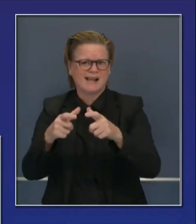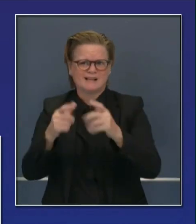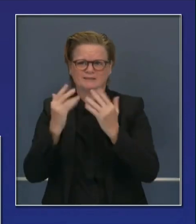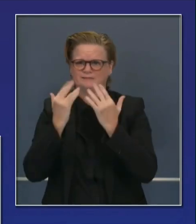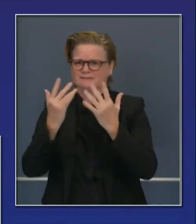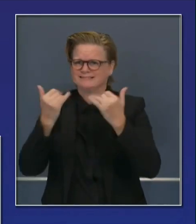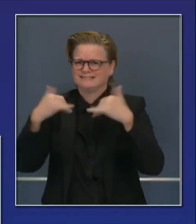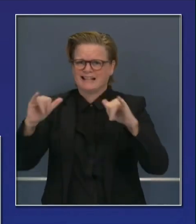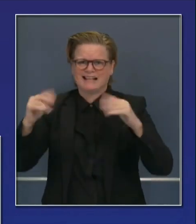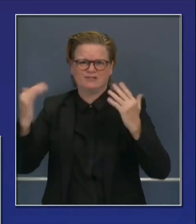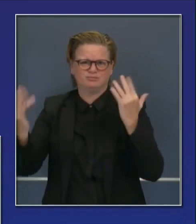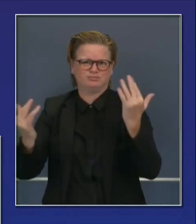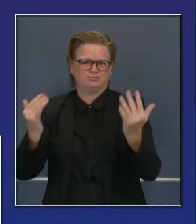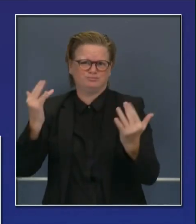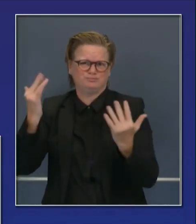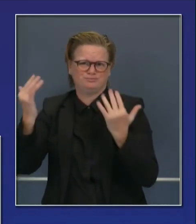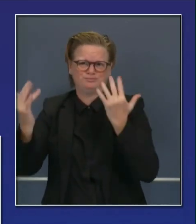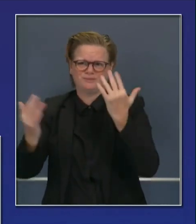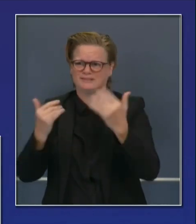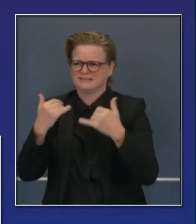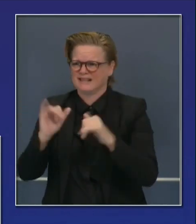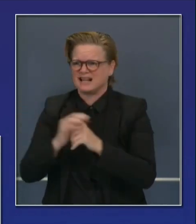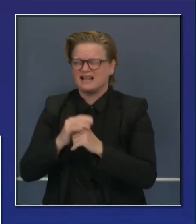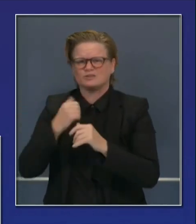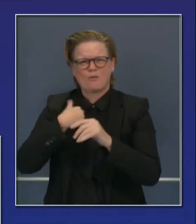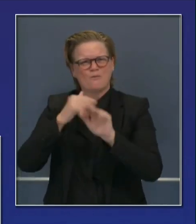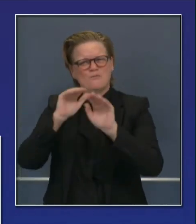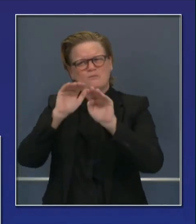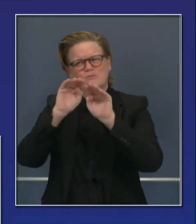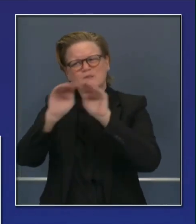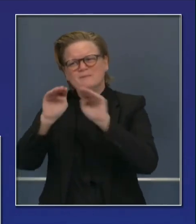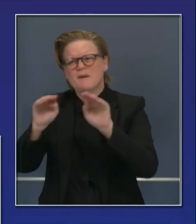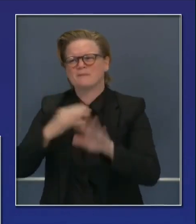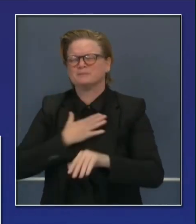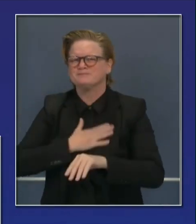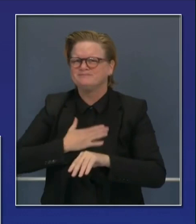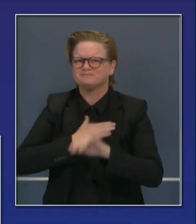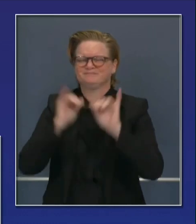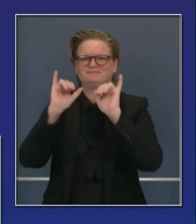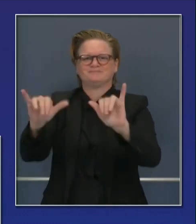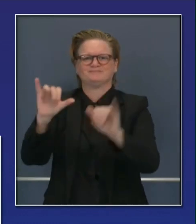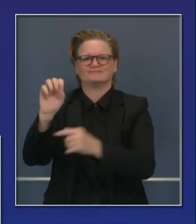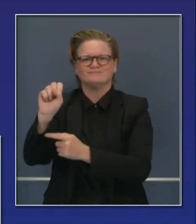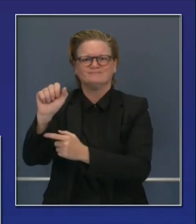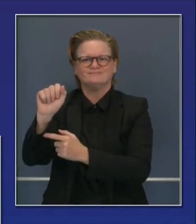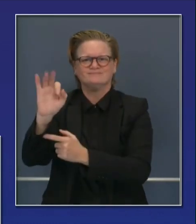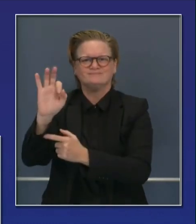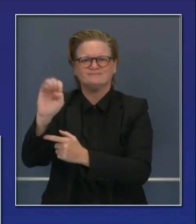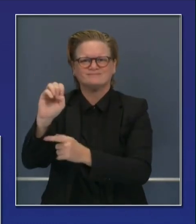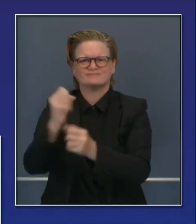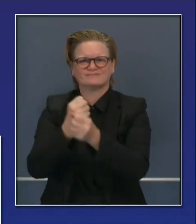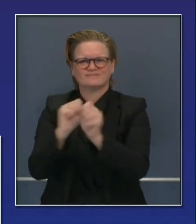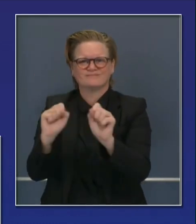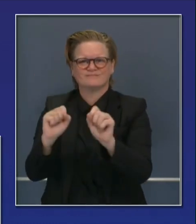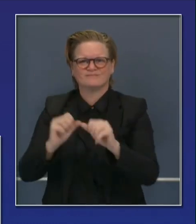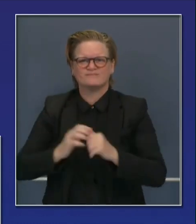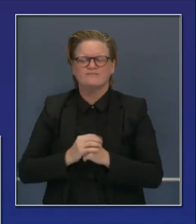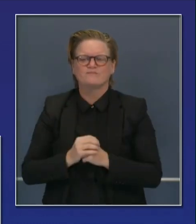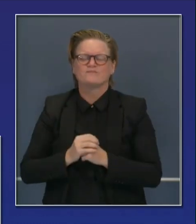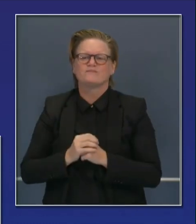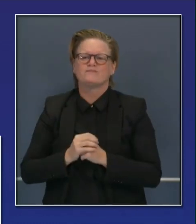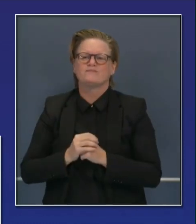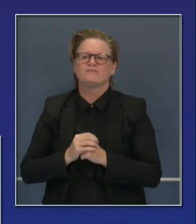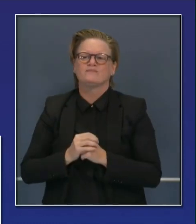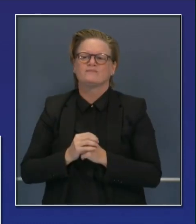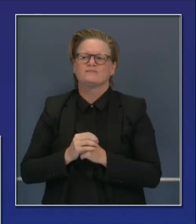to bring this up just to remind people, importance of being vigilant. We had a record dry October. We are